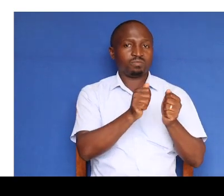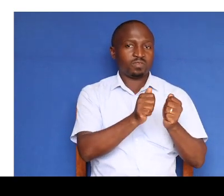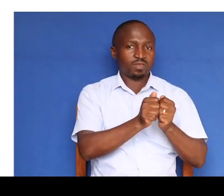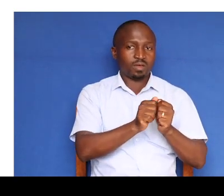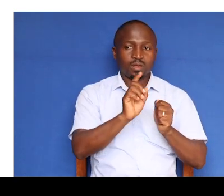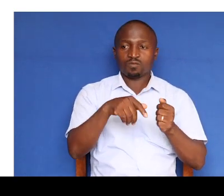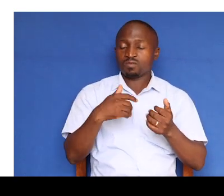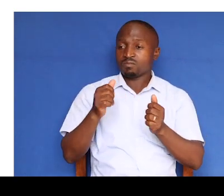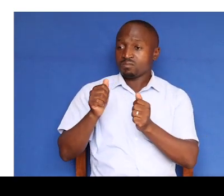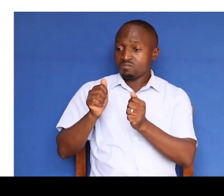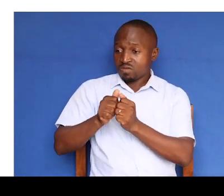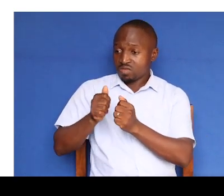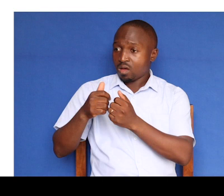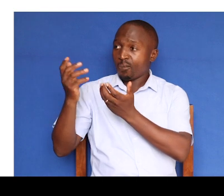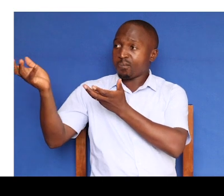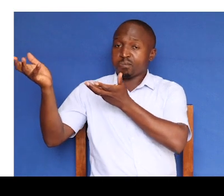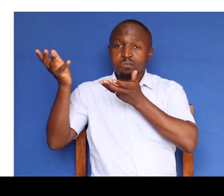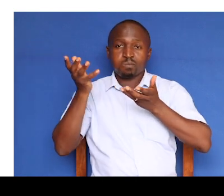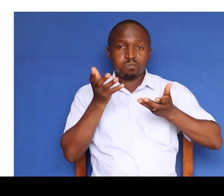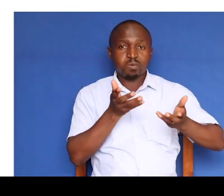commodity, which is the